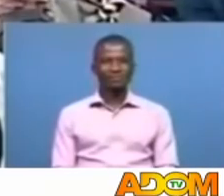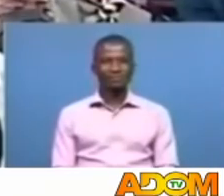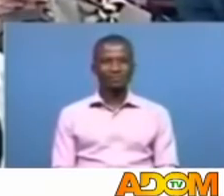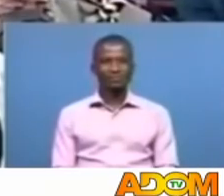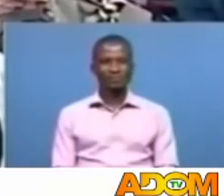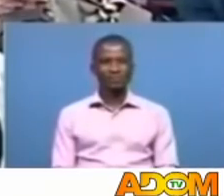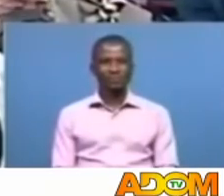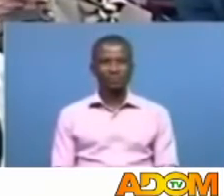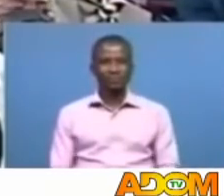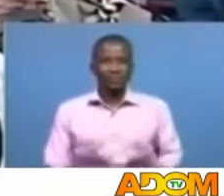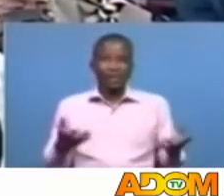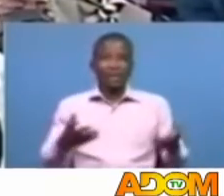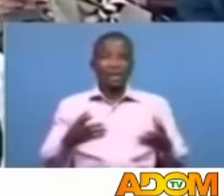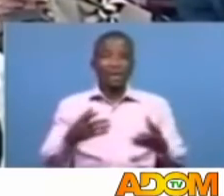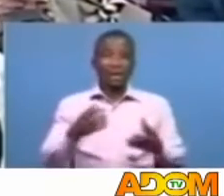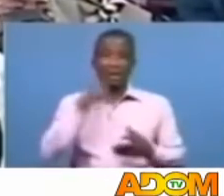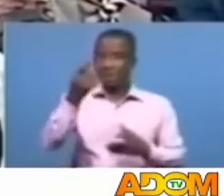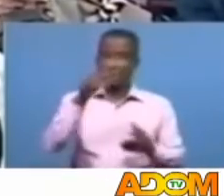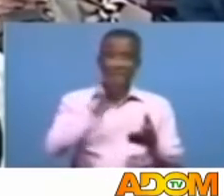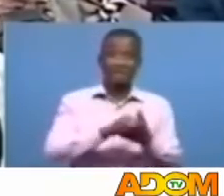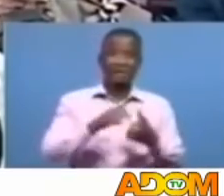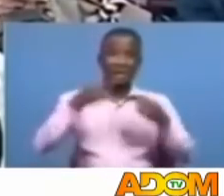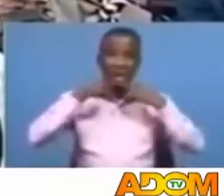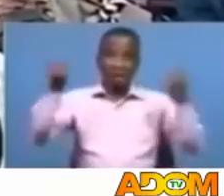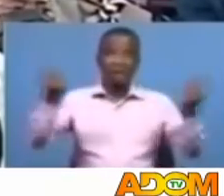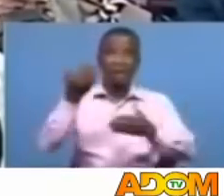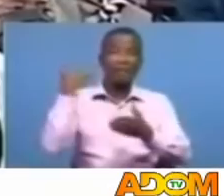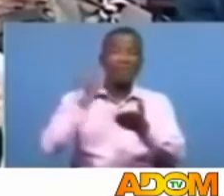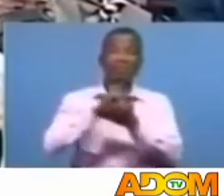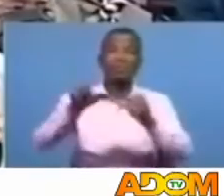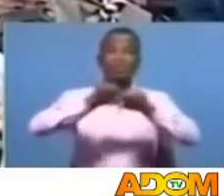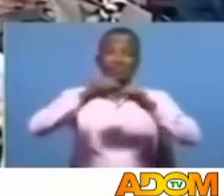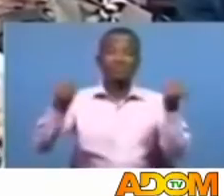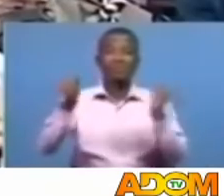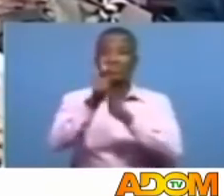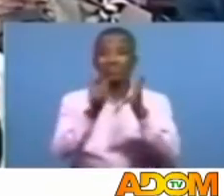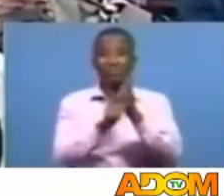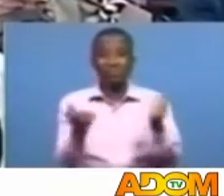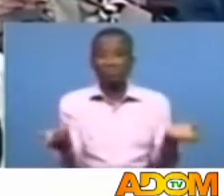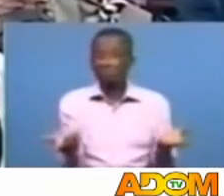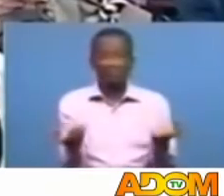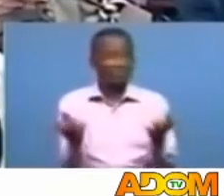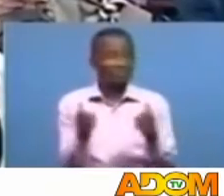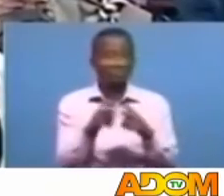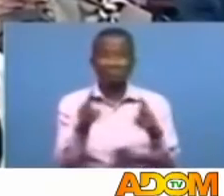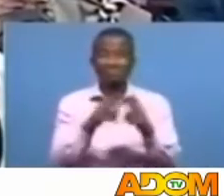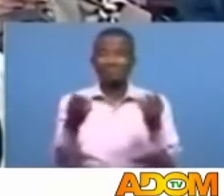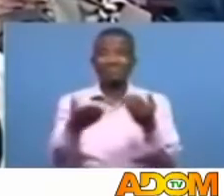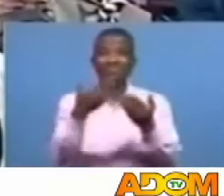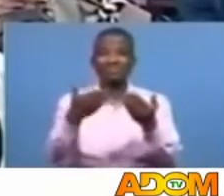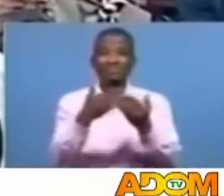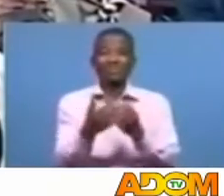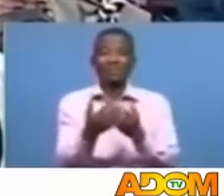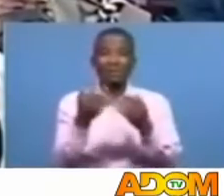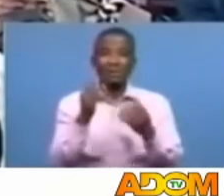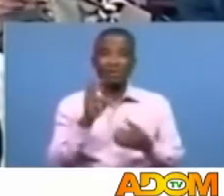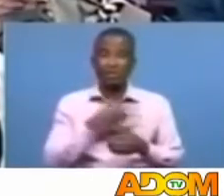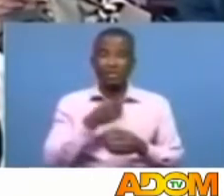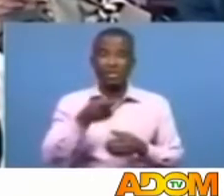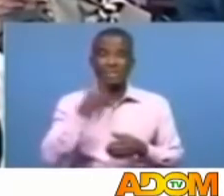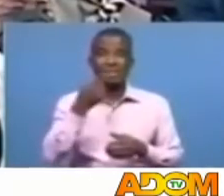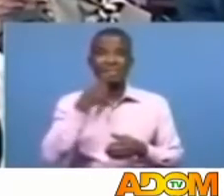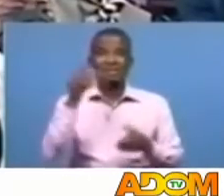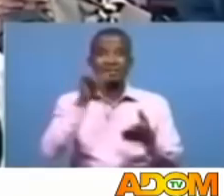ruling was in breach of Article 296. And my lord, very simply put, what we're saying is